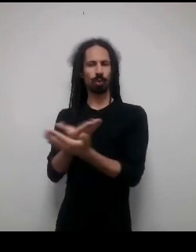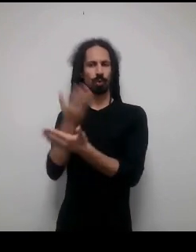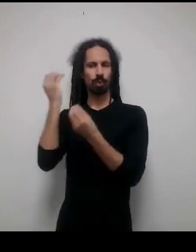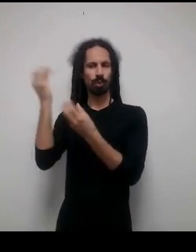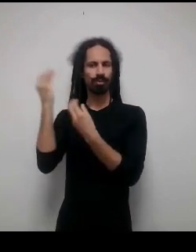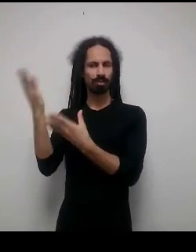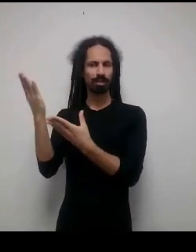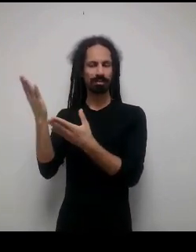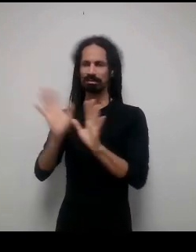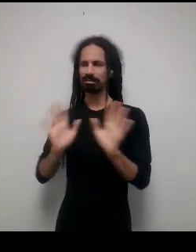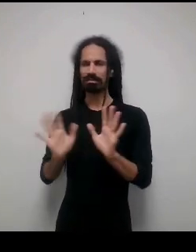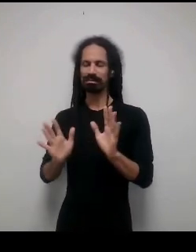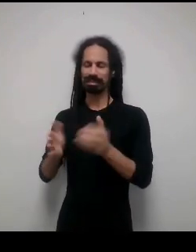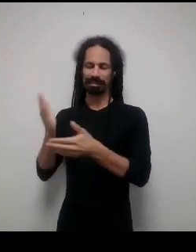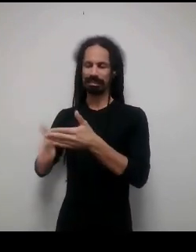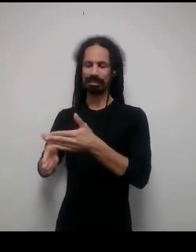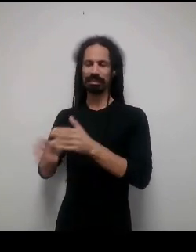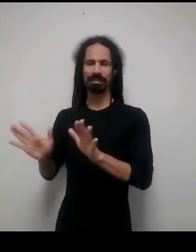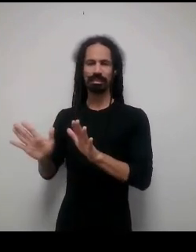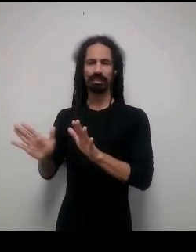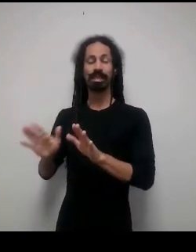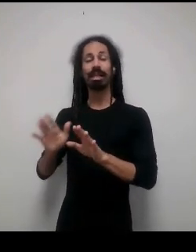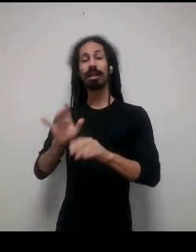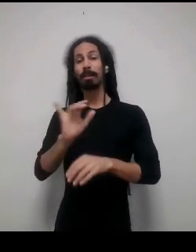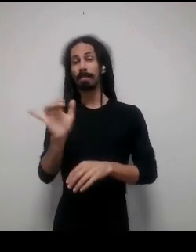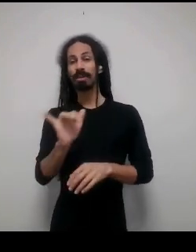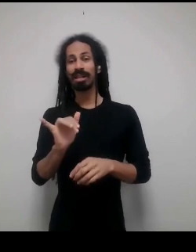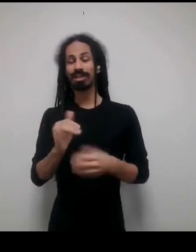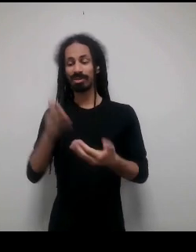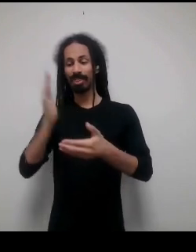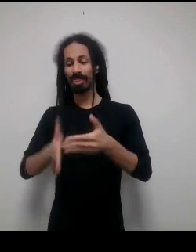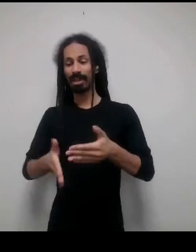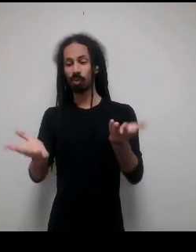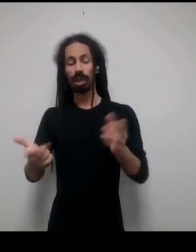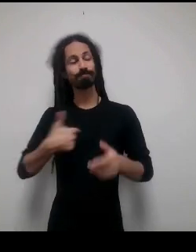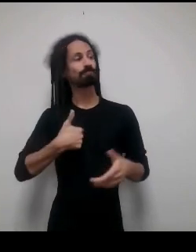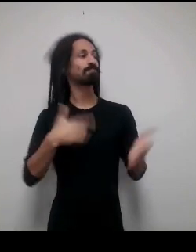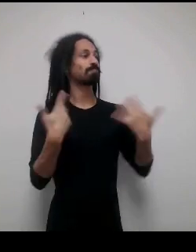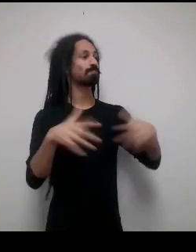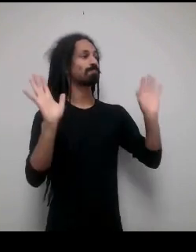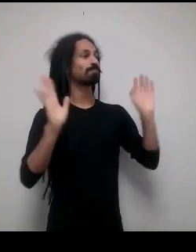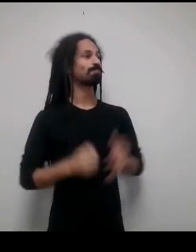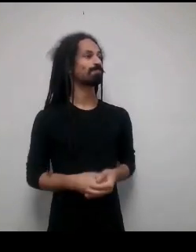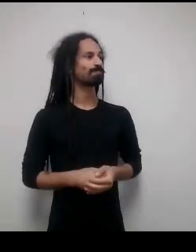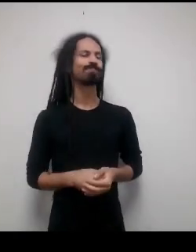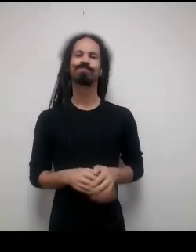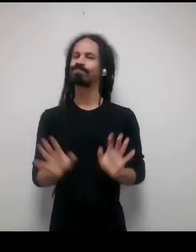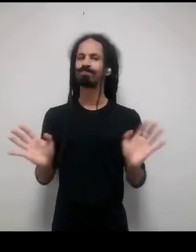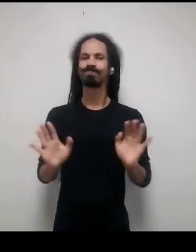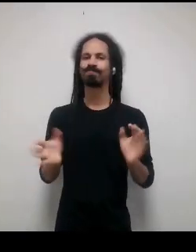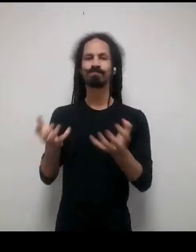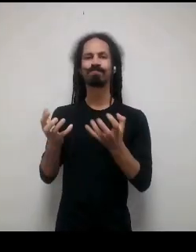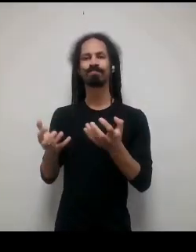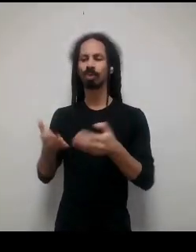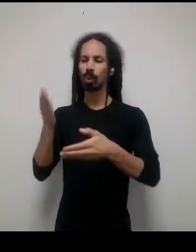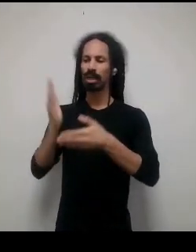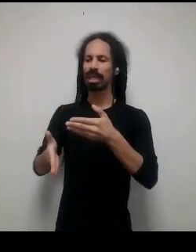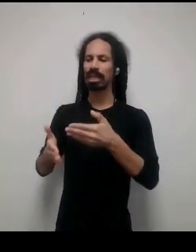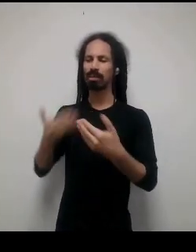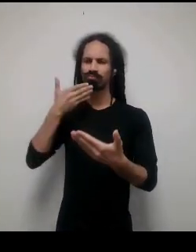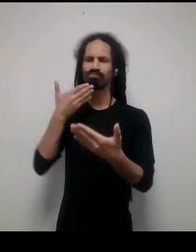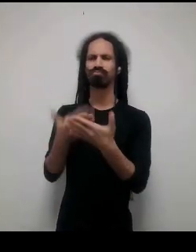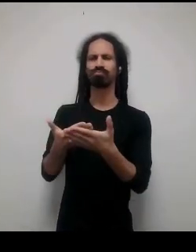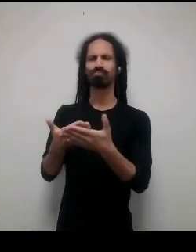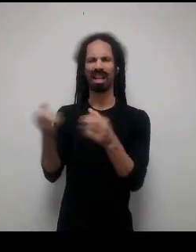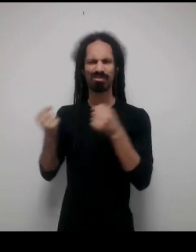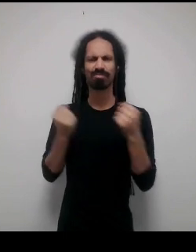simply ending your presentation by saying, well, that's all I have. You want to find a way to end strong. Some ways you